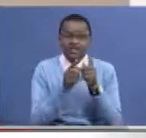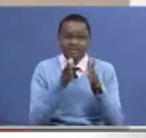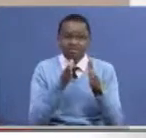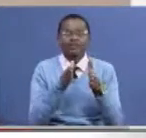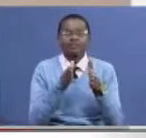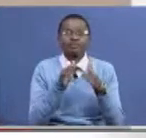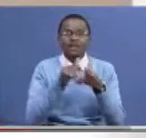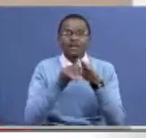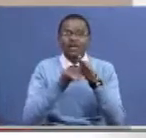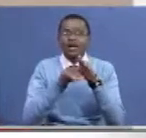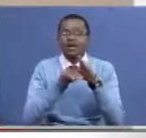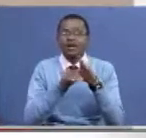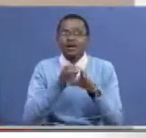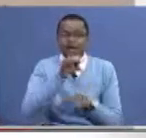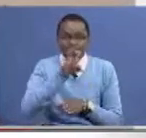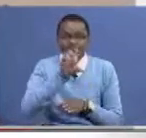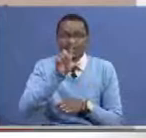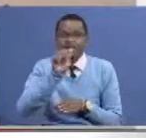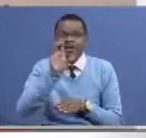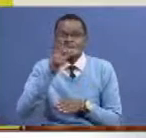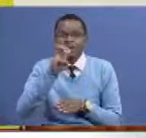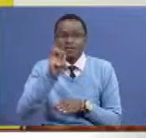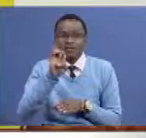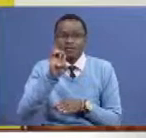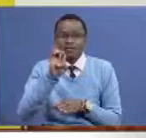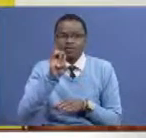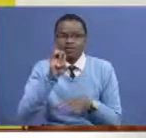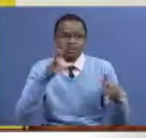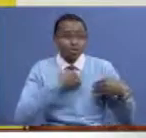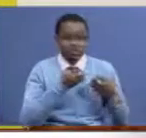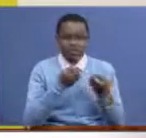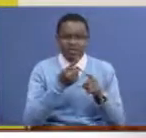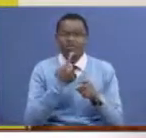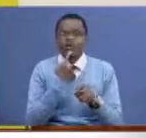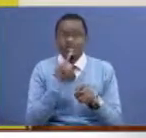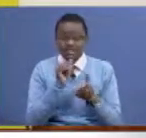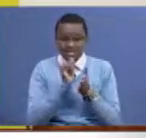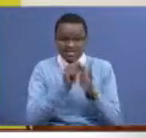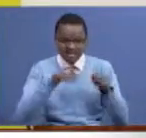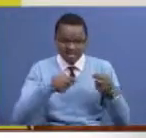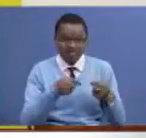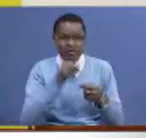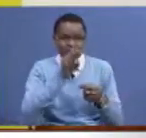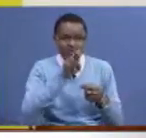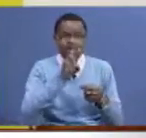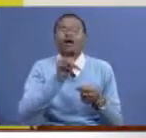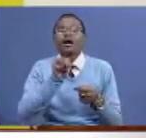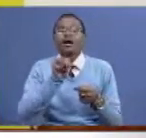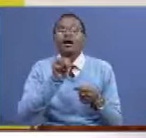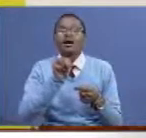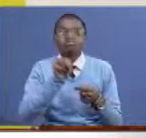the Nairobi City County Assembly, Beatrice Elachi, Governor Sonko shocked many when he said the self-proclaimed General Miguna